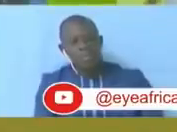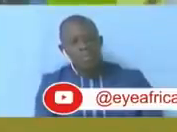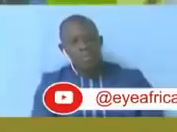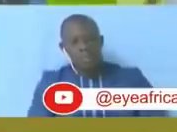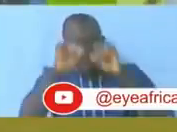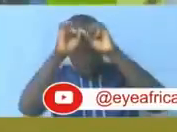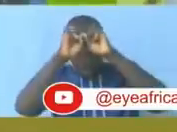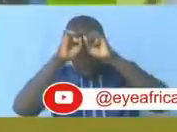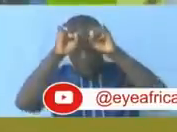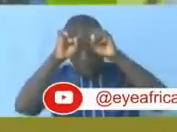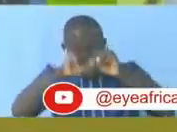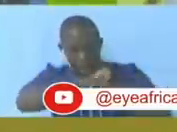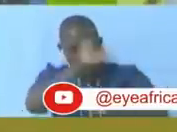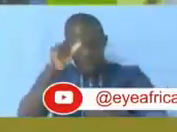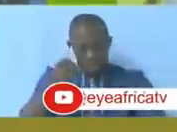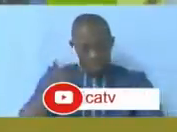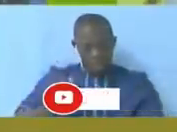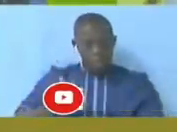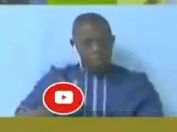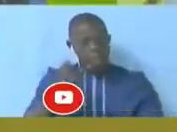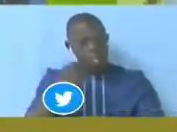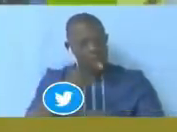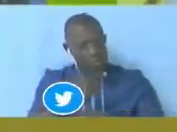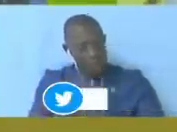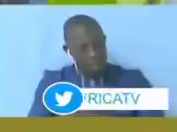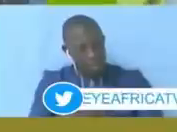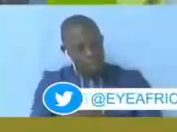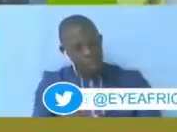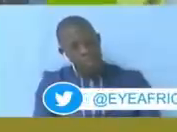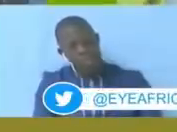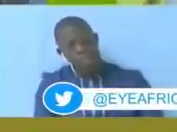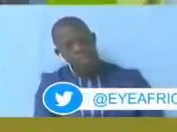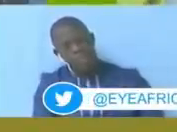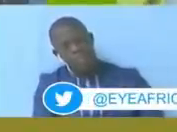As a government and a people,